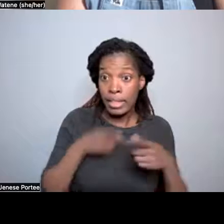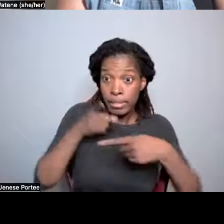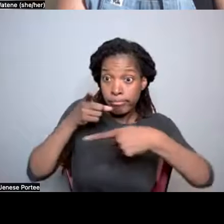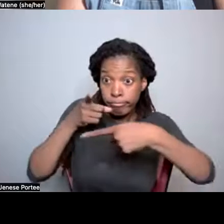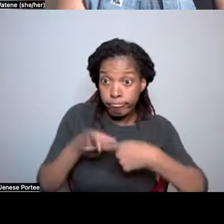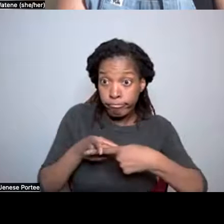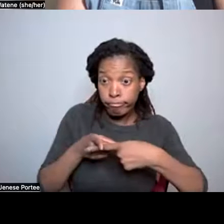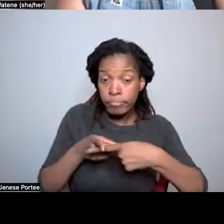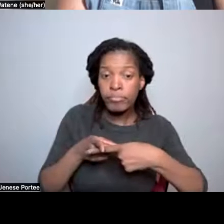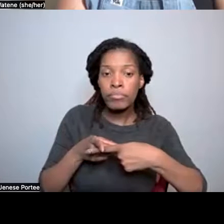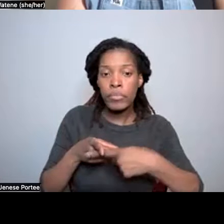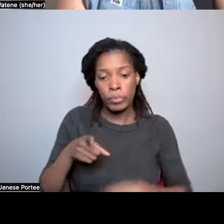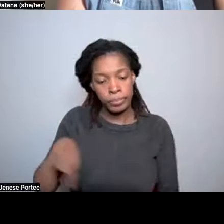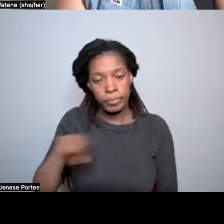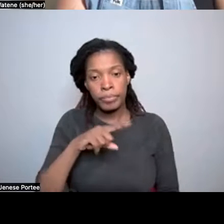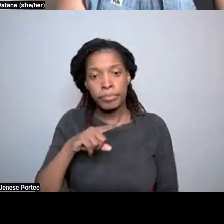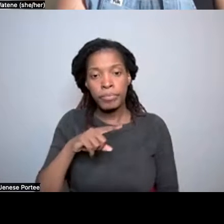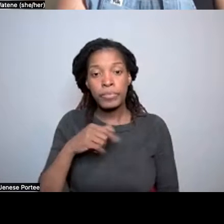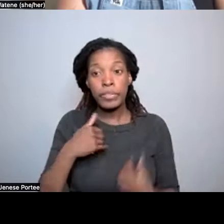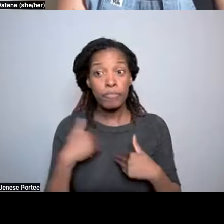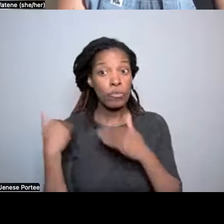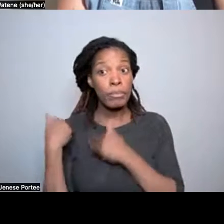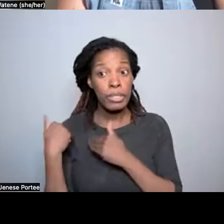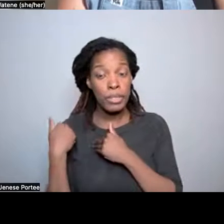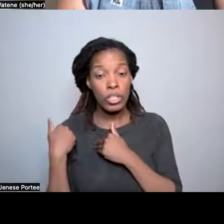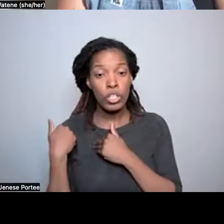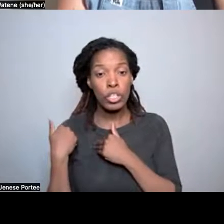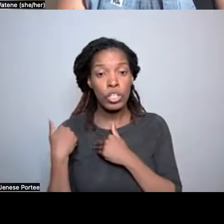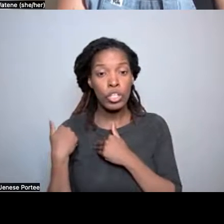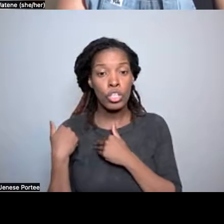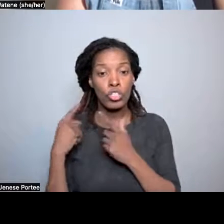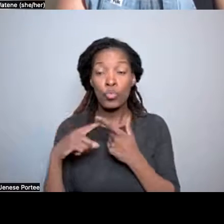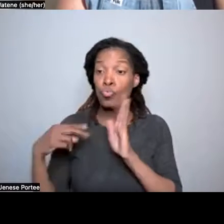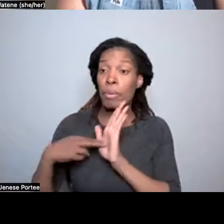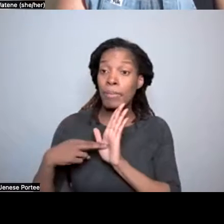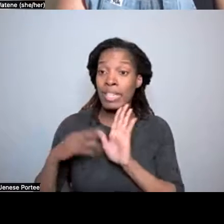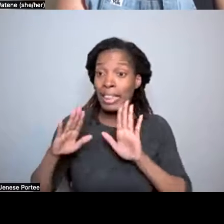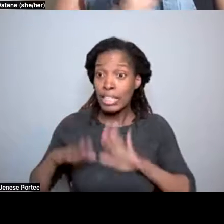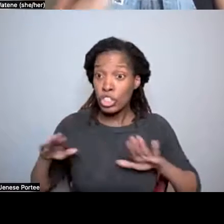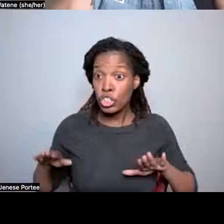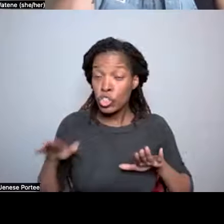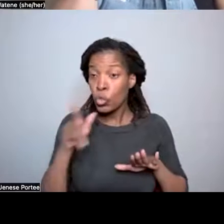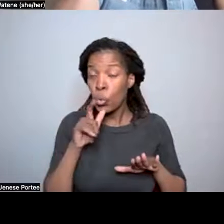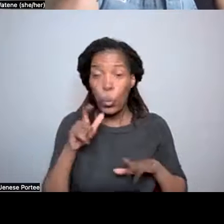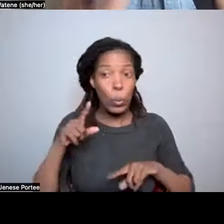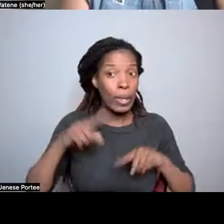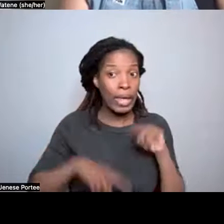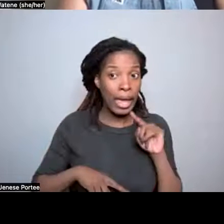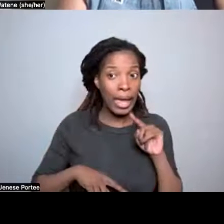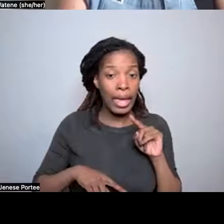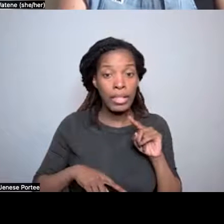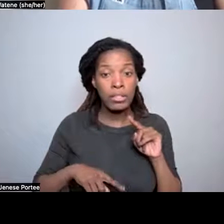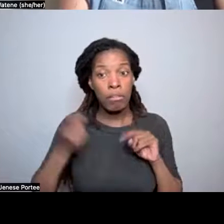intersection have an obligation to represent the children who can't. Perhaps we have